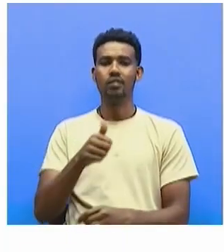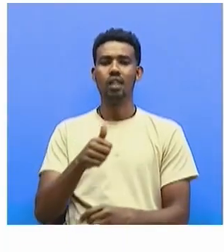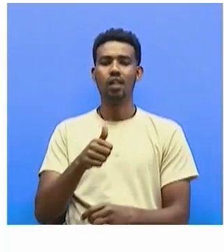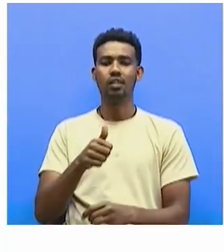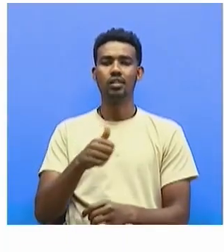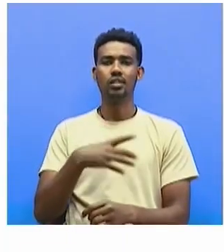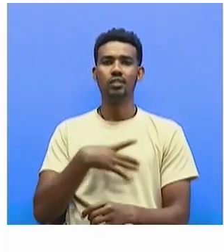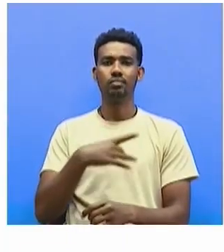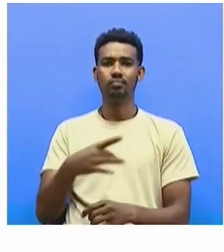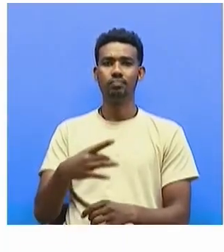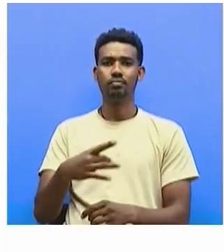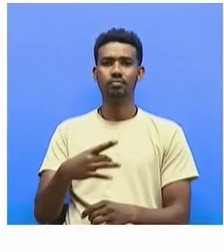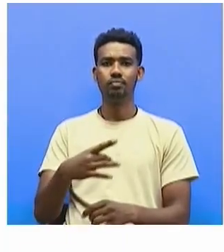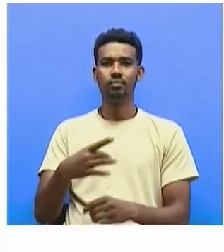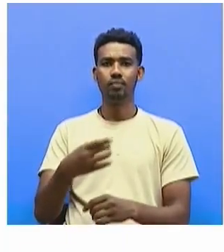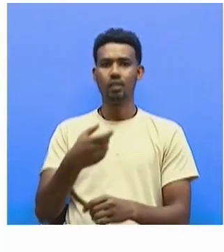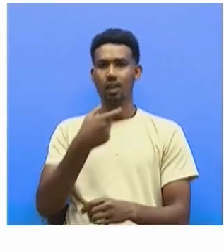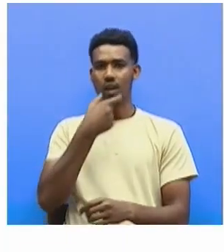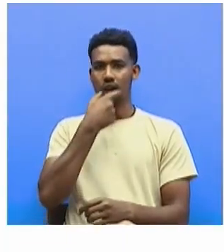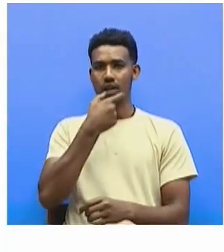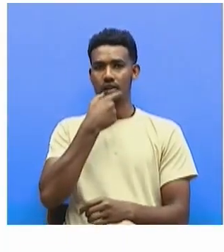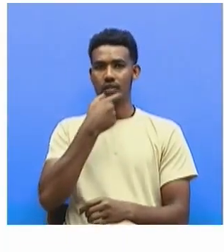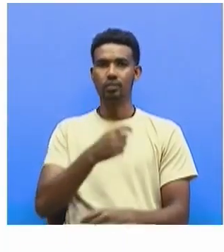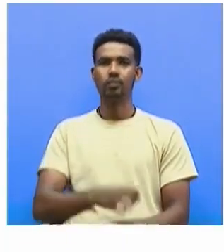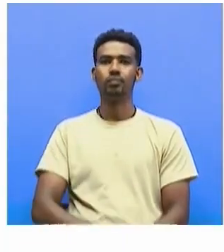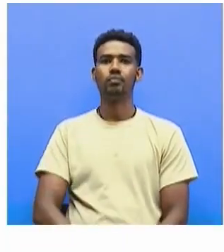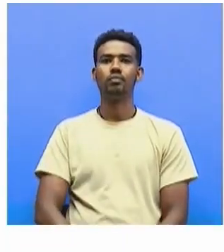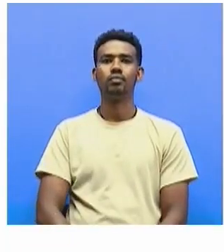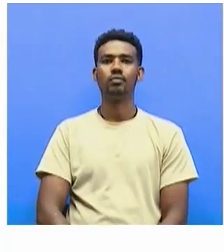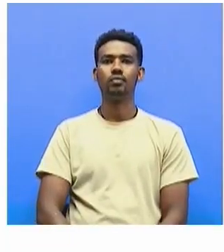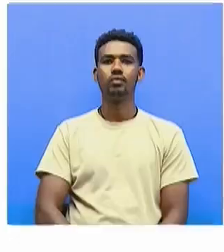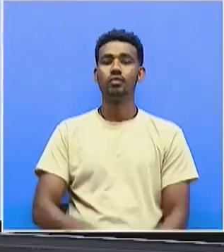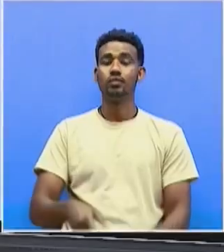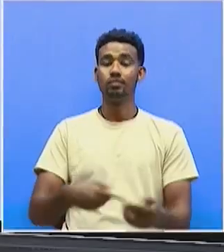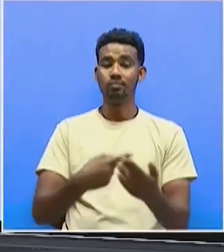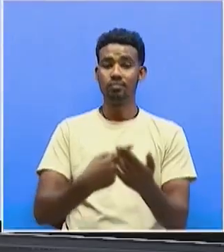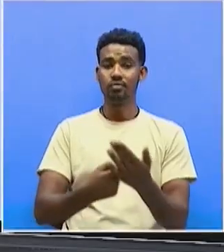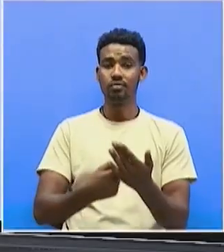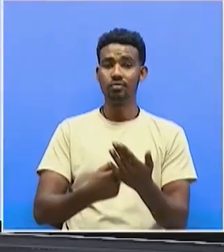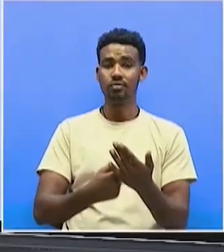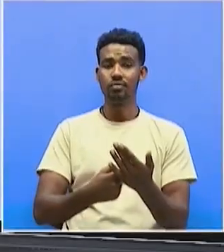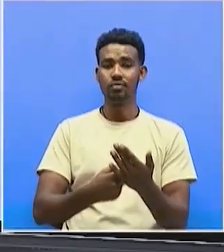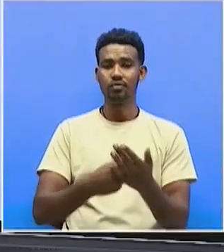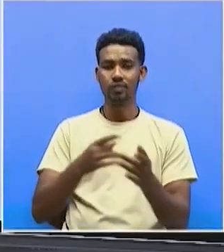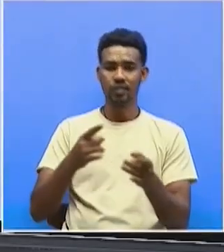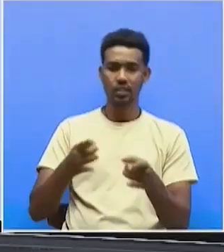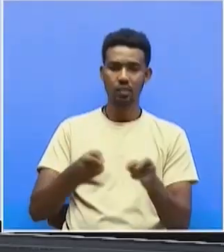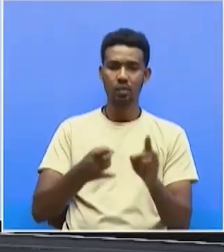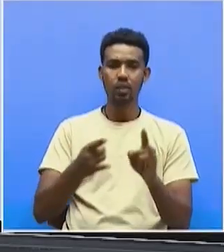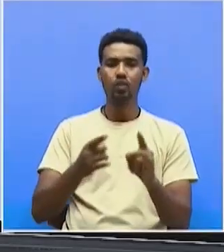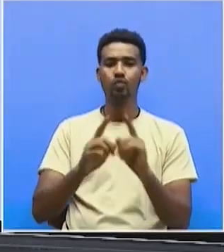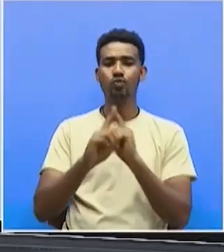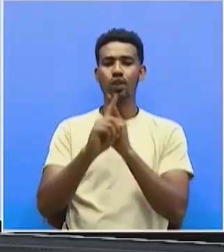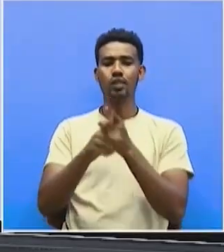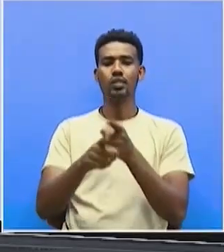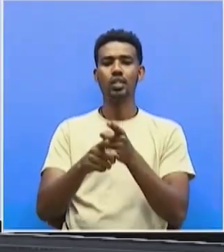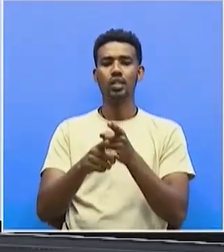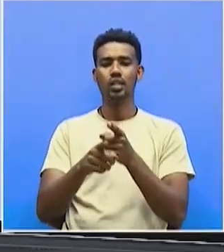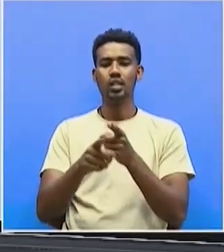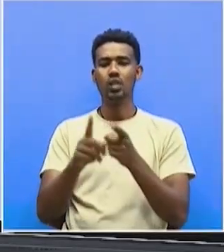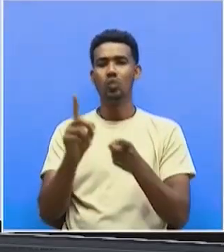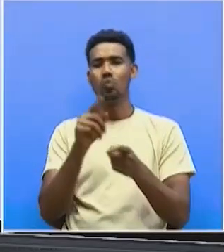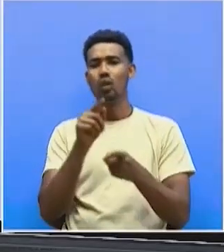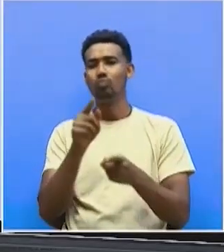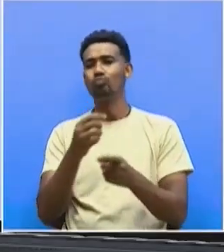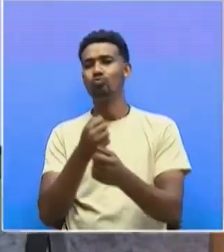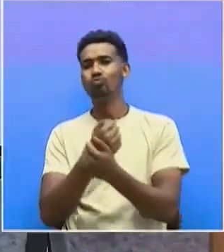dislike cake too. These are the methods of answer what you